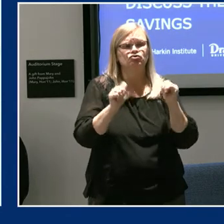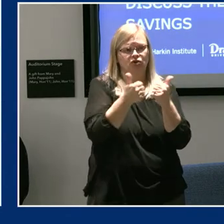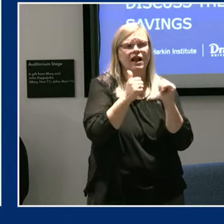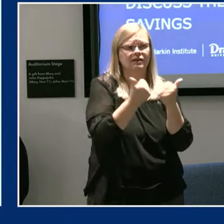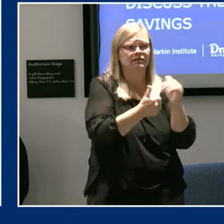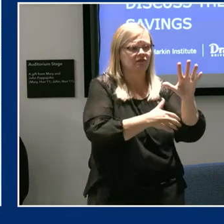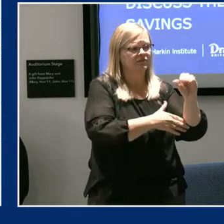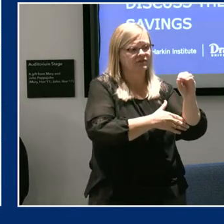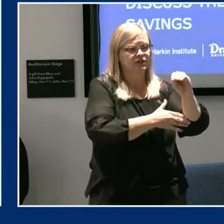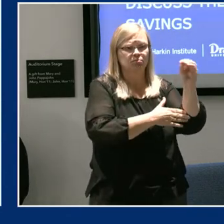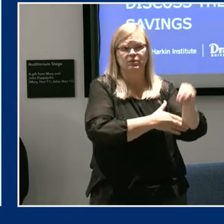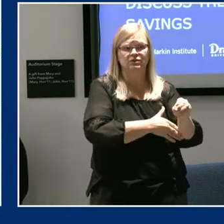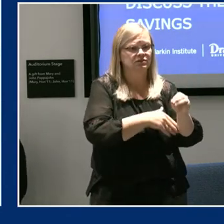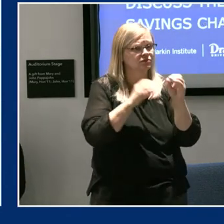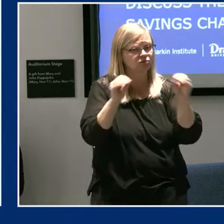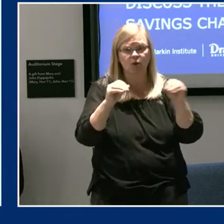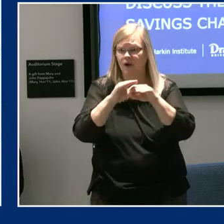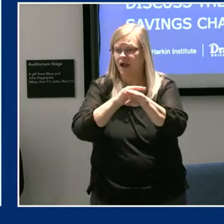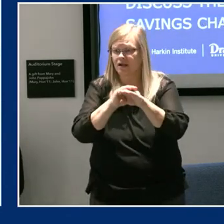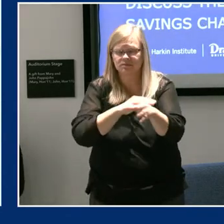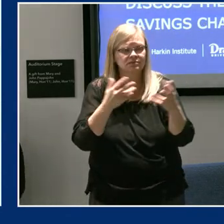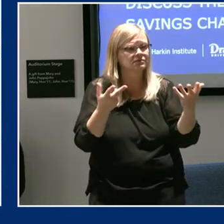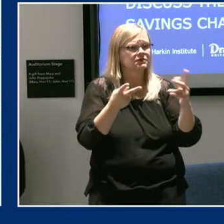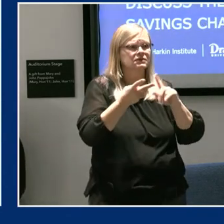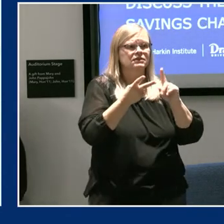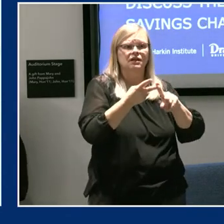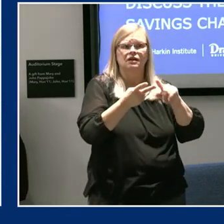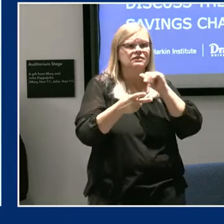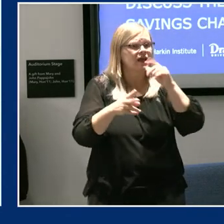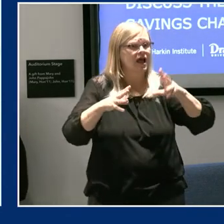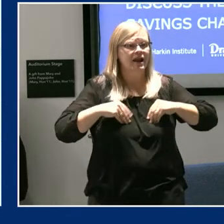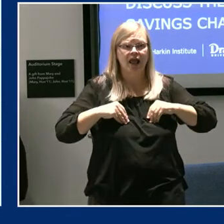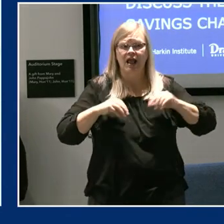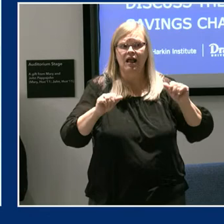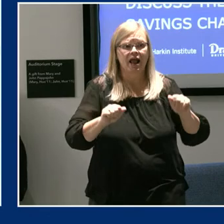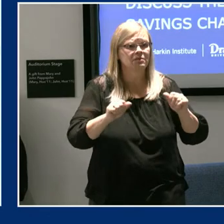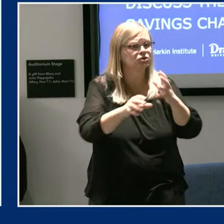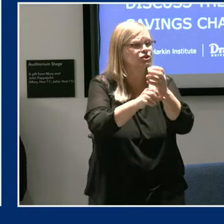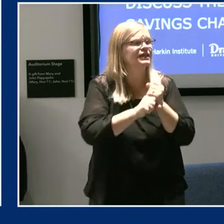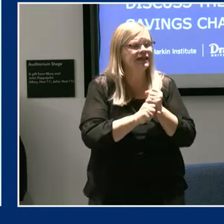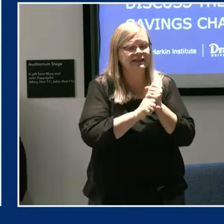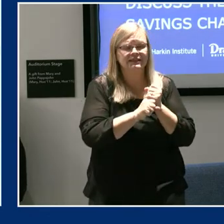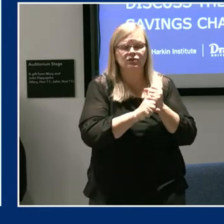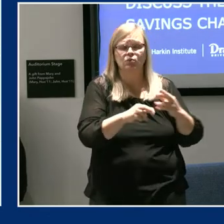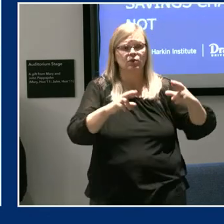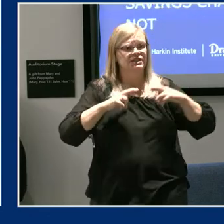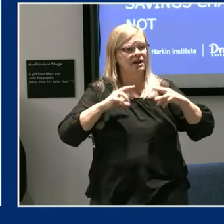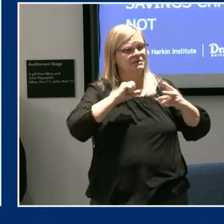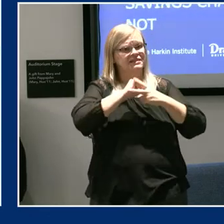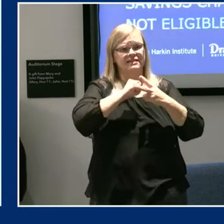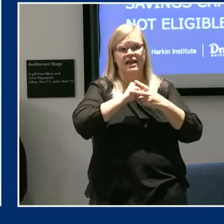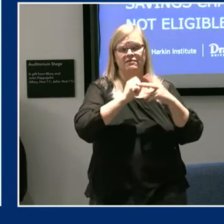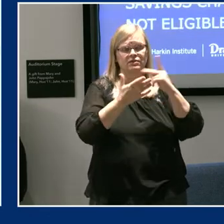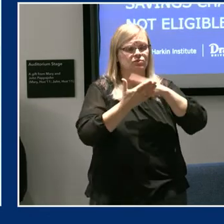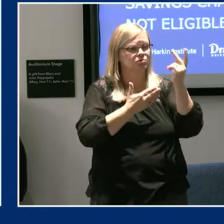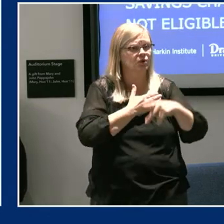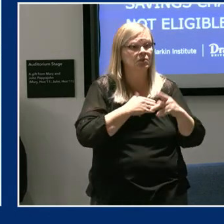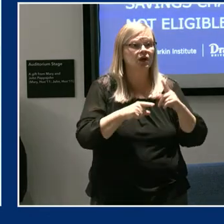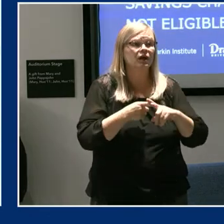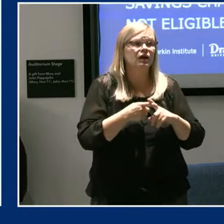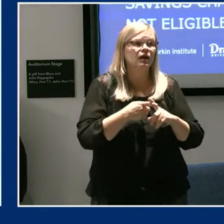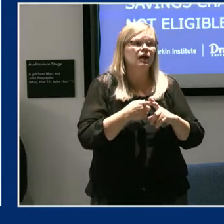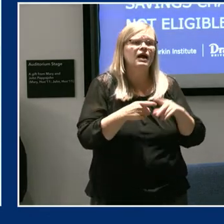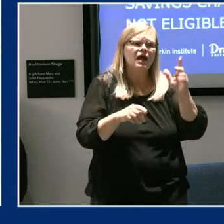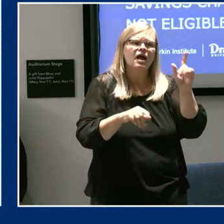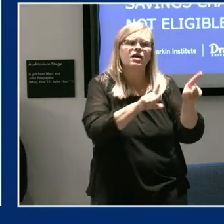without access or not eligible for retirement savings programs, and also attempts